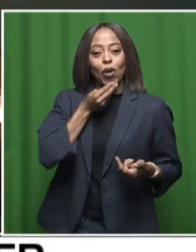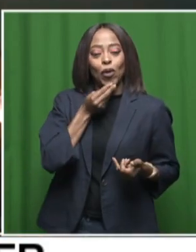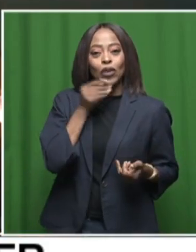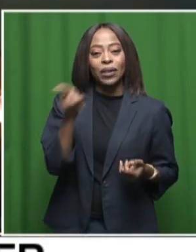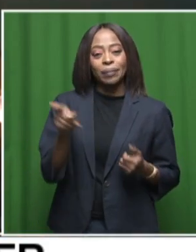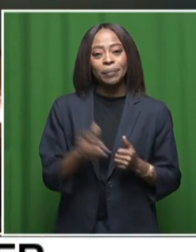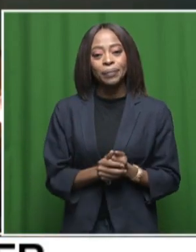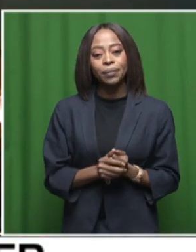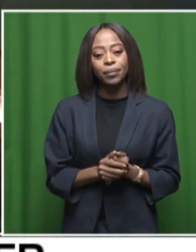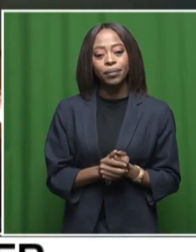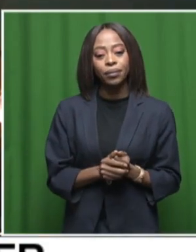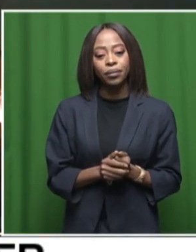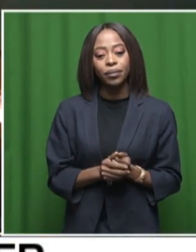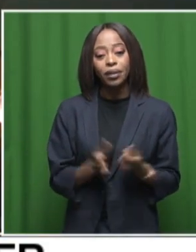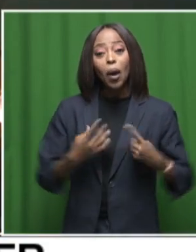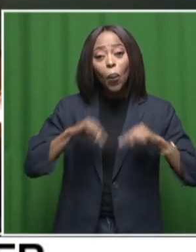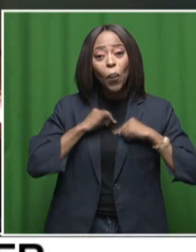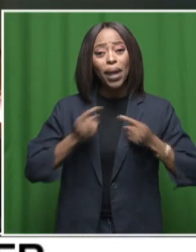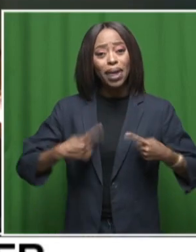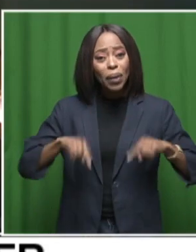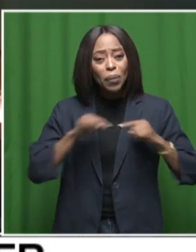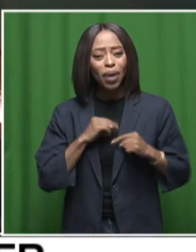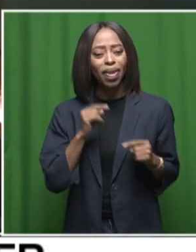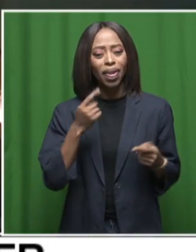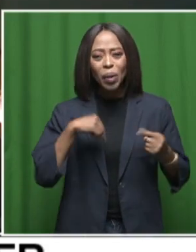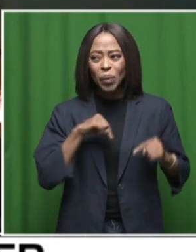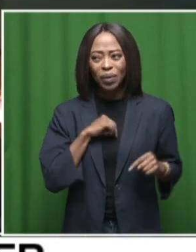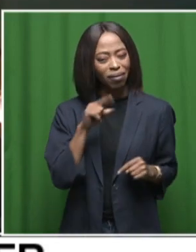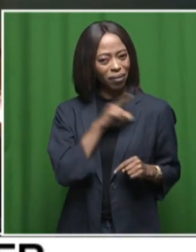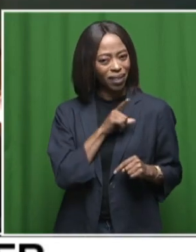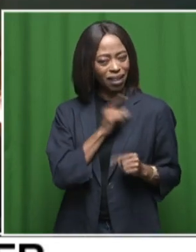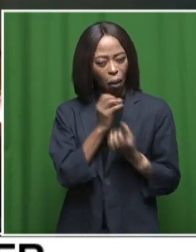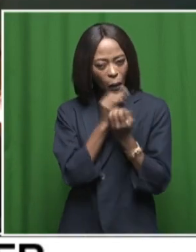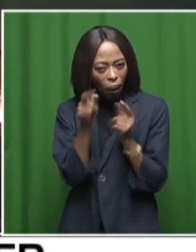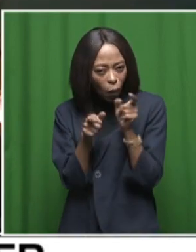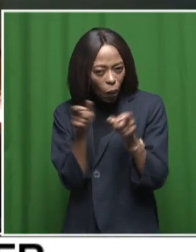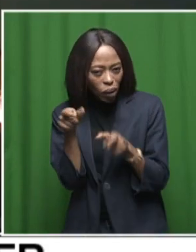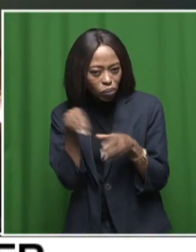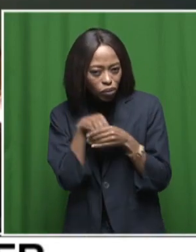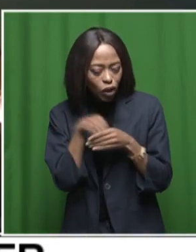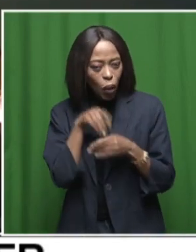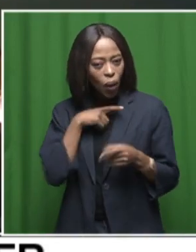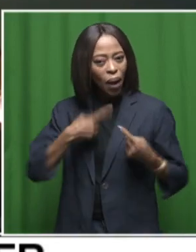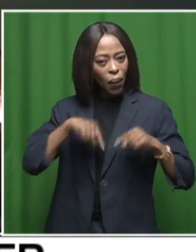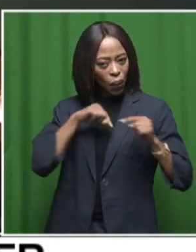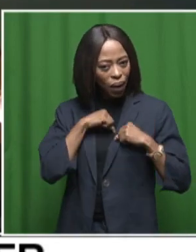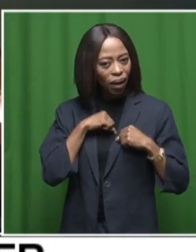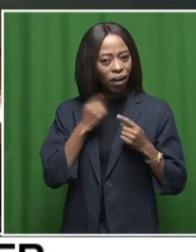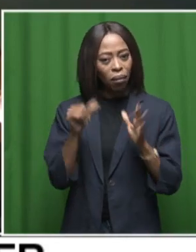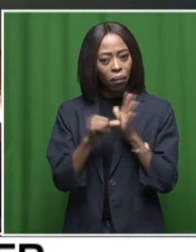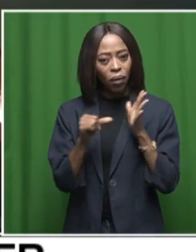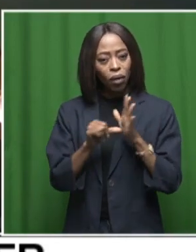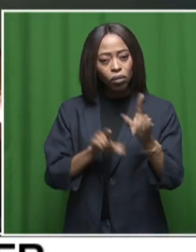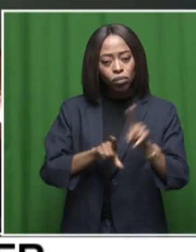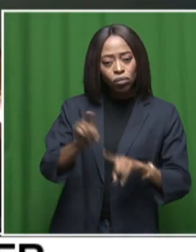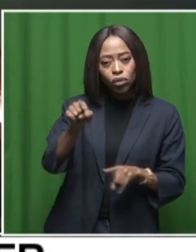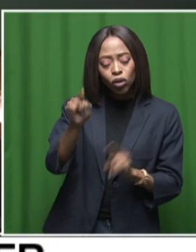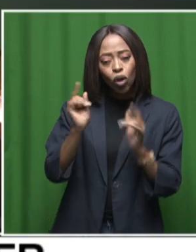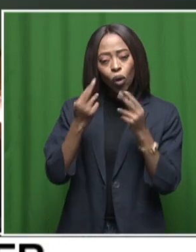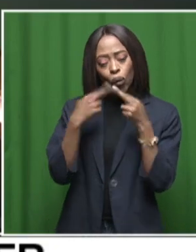us about the we that you keep mentioning in this conversation and why the we is so important to the success of Upper